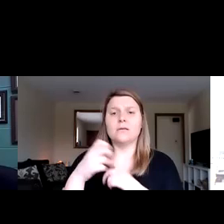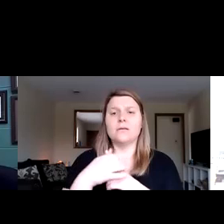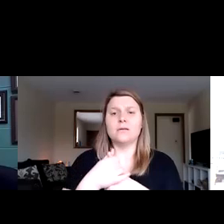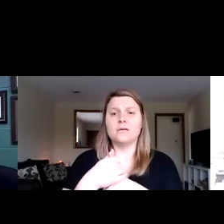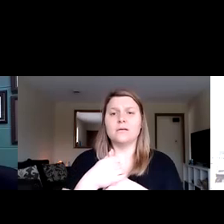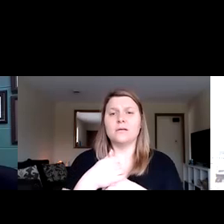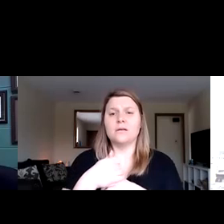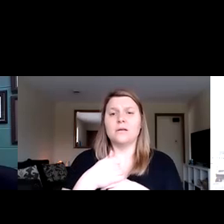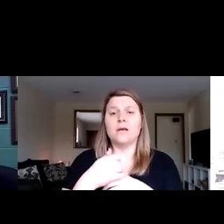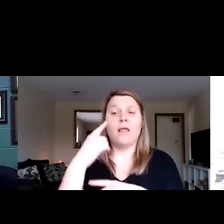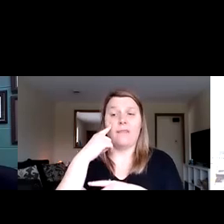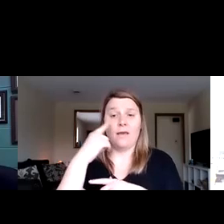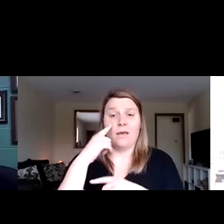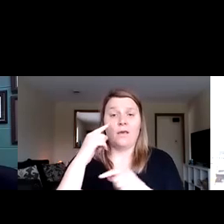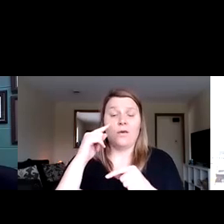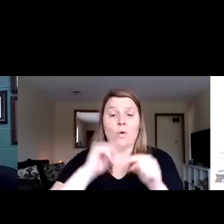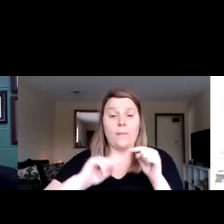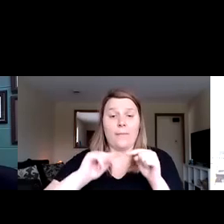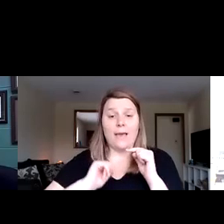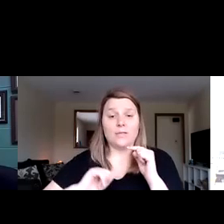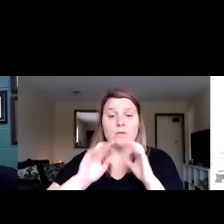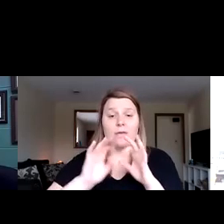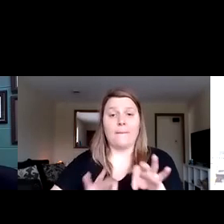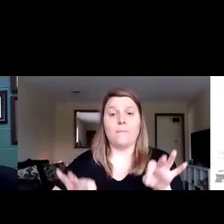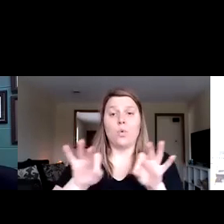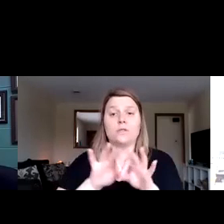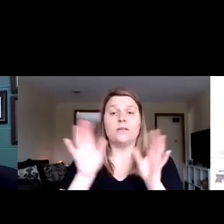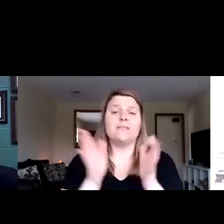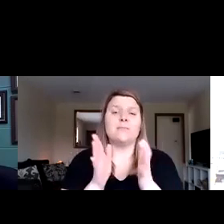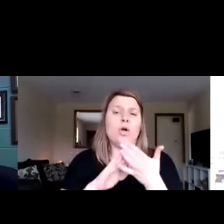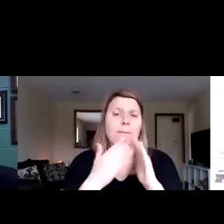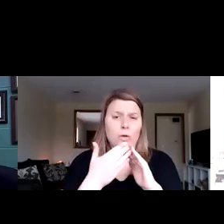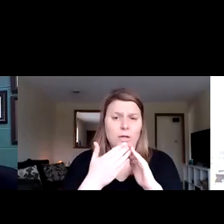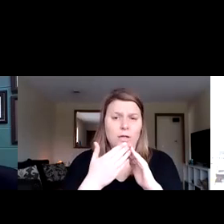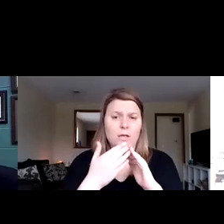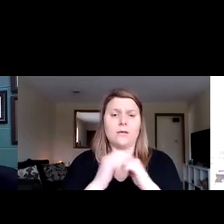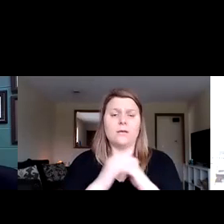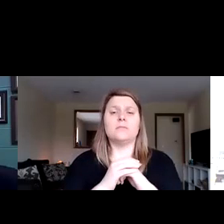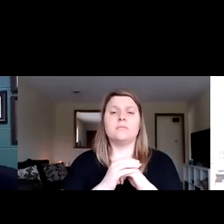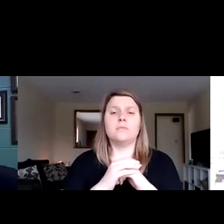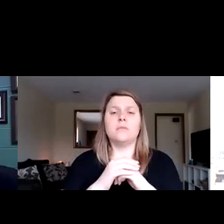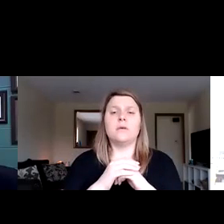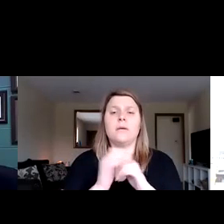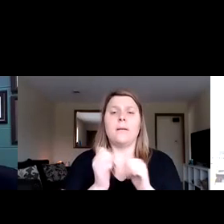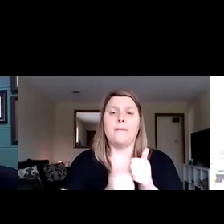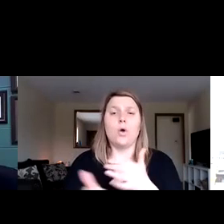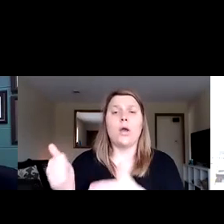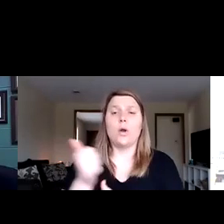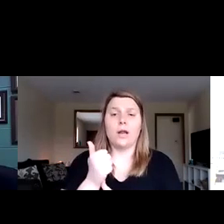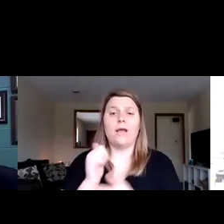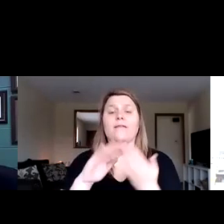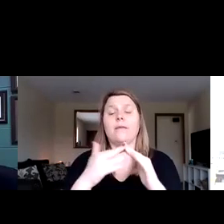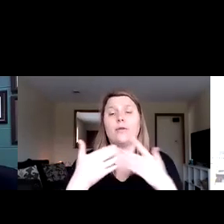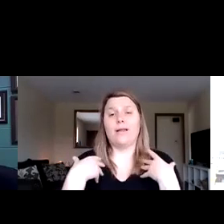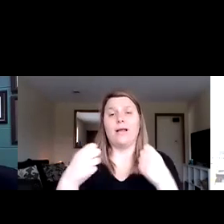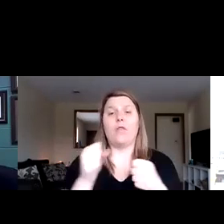think again, going back to like the importance of small communities, the priority of community health